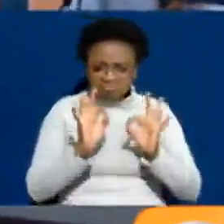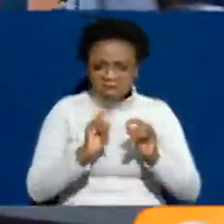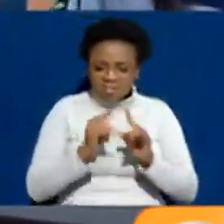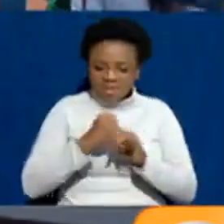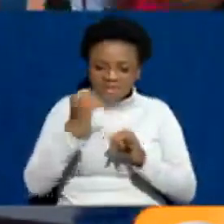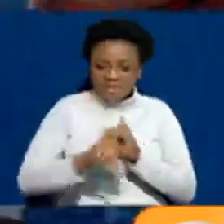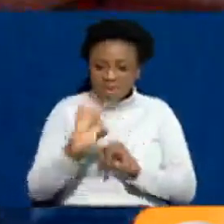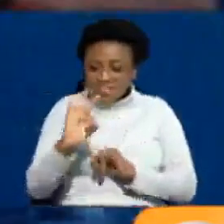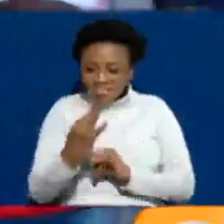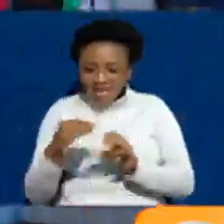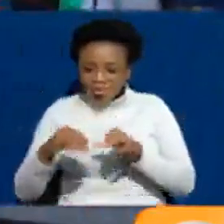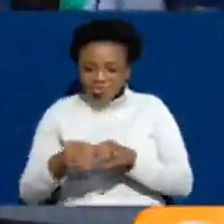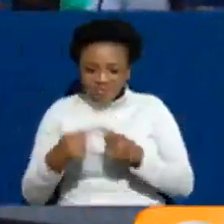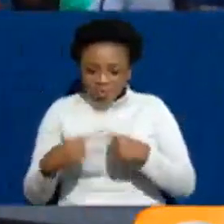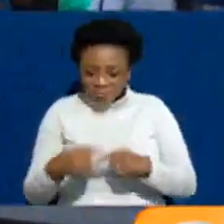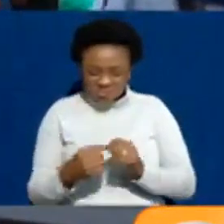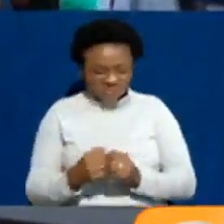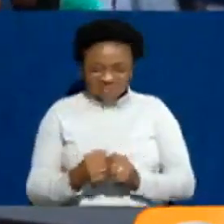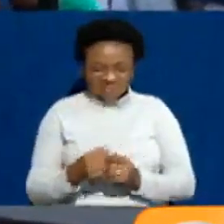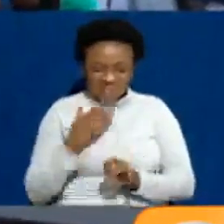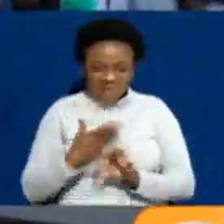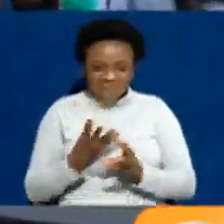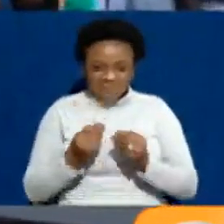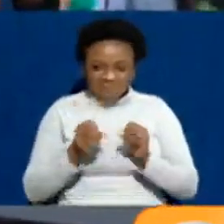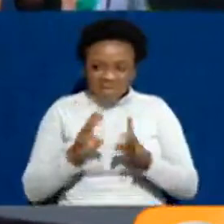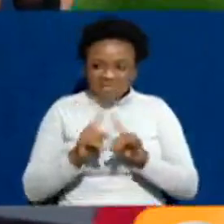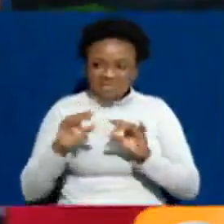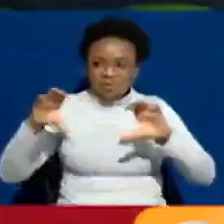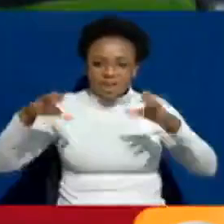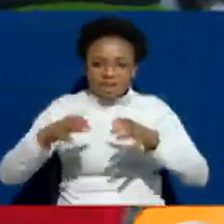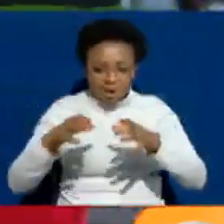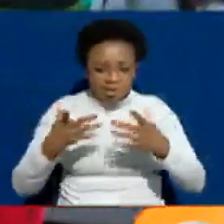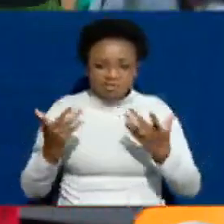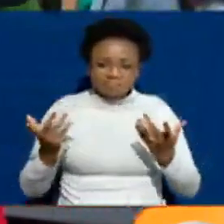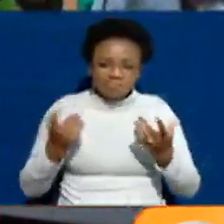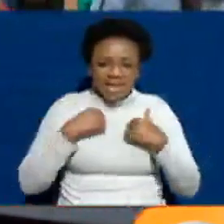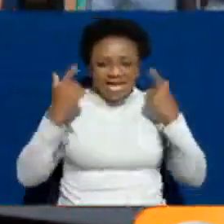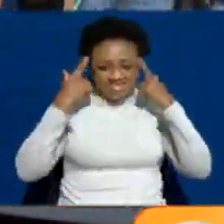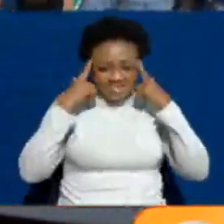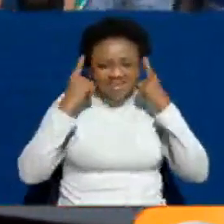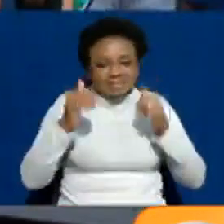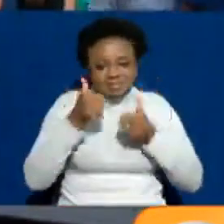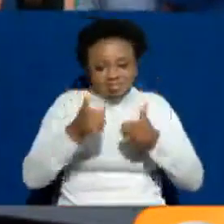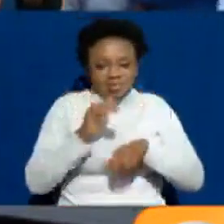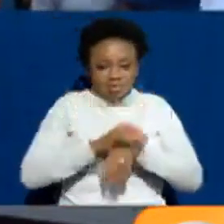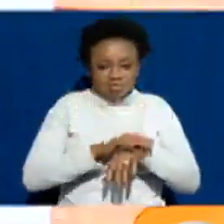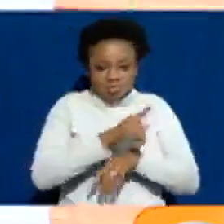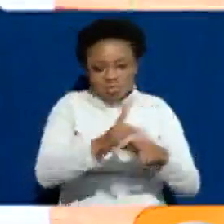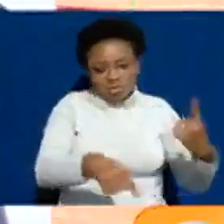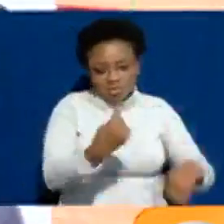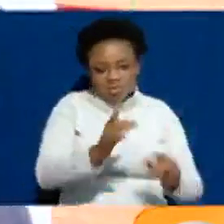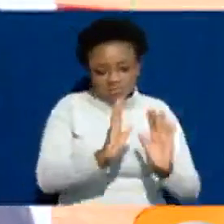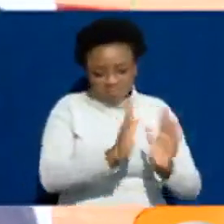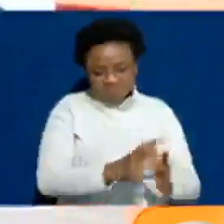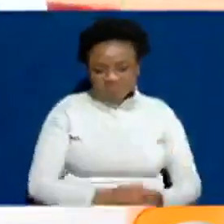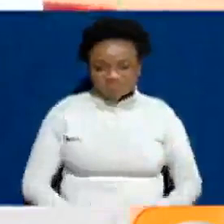third set was like Angela played unbelievable, and also with the crowd it was super difficult, so I think it's okay that she won like the game. This win